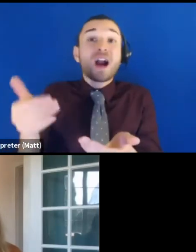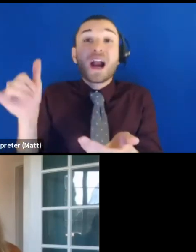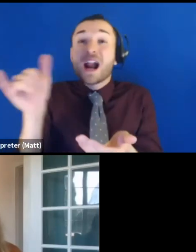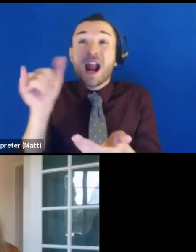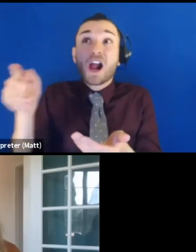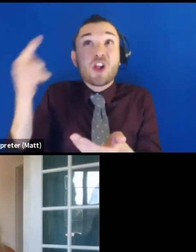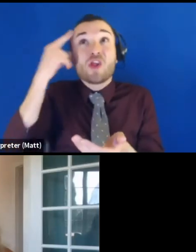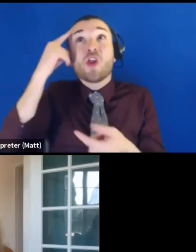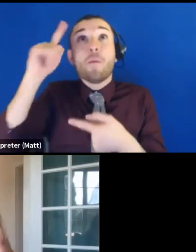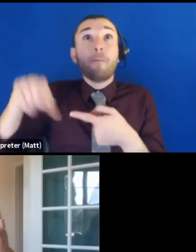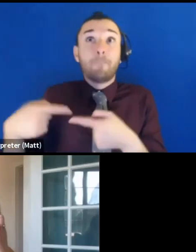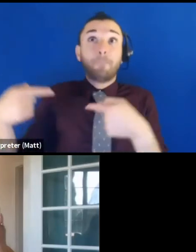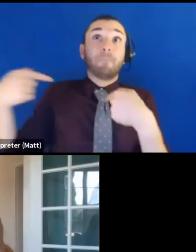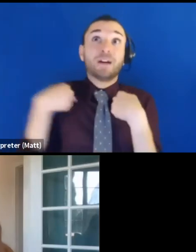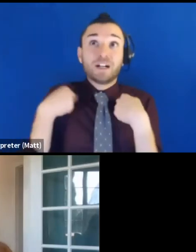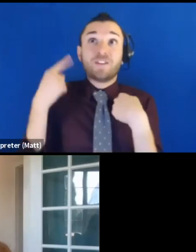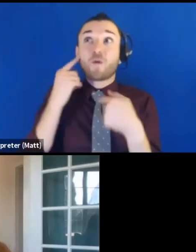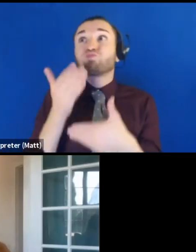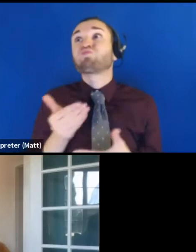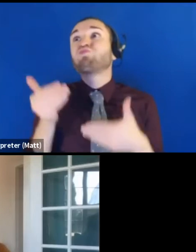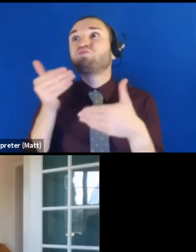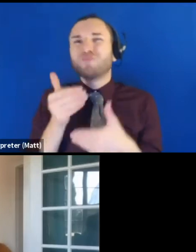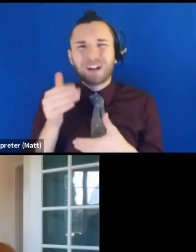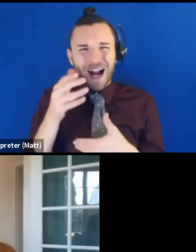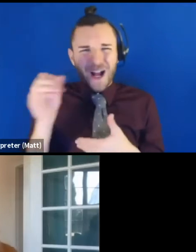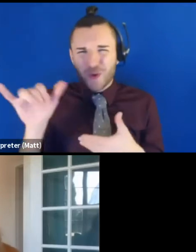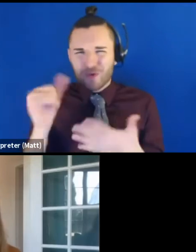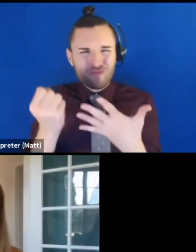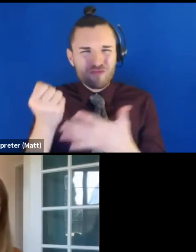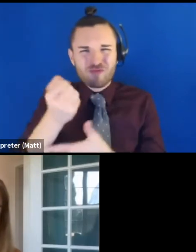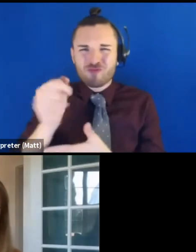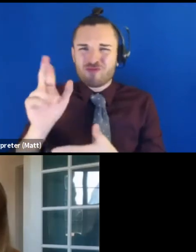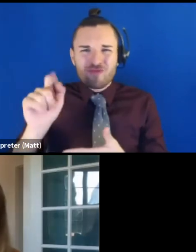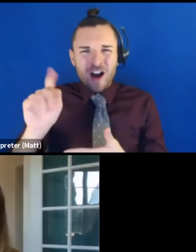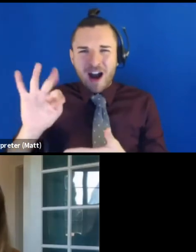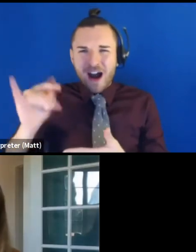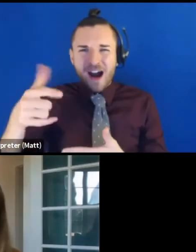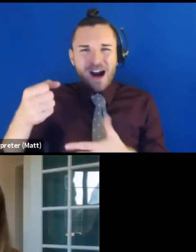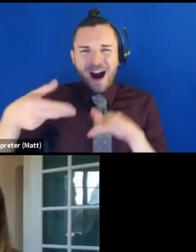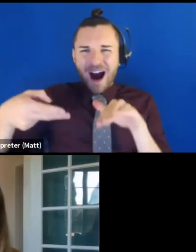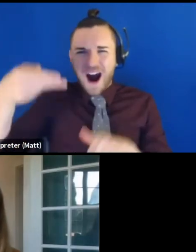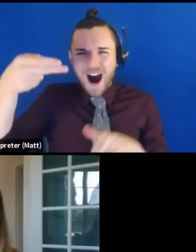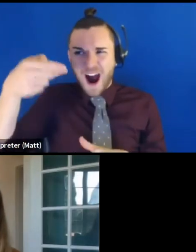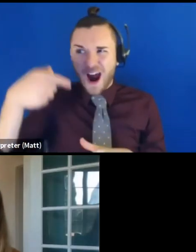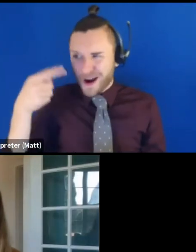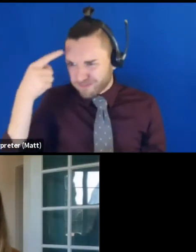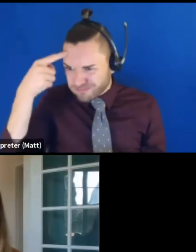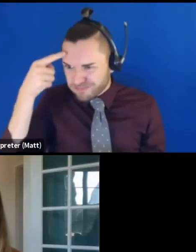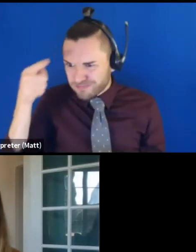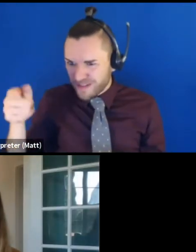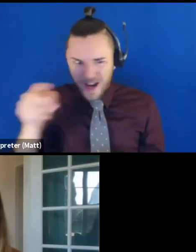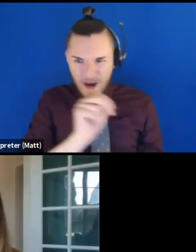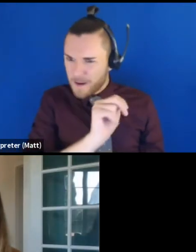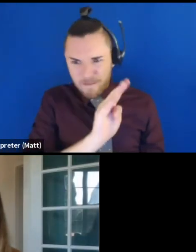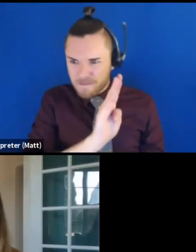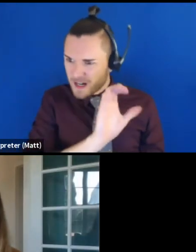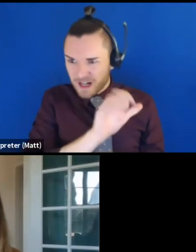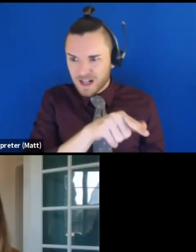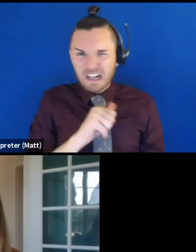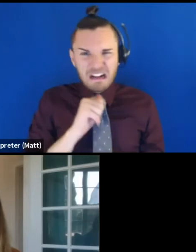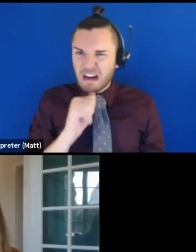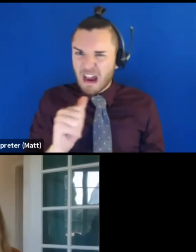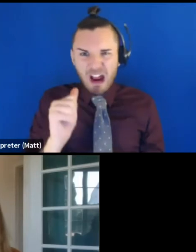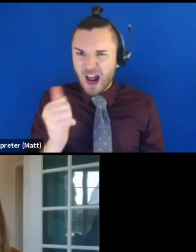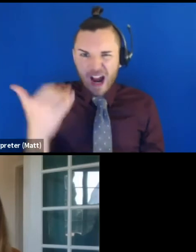very exciting. It got tiny ratings. And so there's part of it where it's like, well, why didn't that exist on NBC in